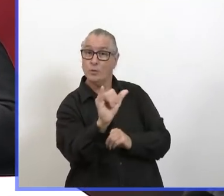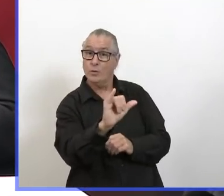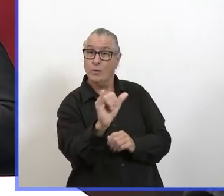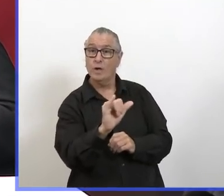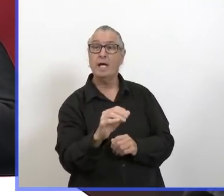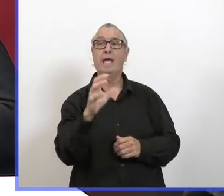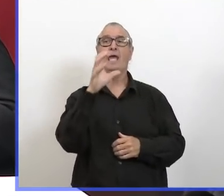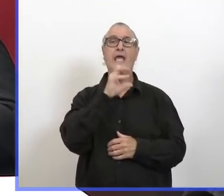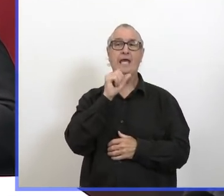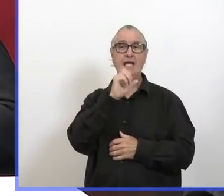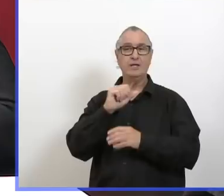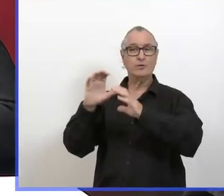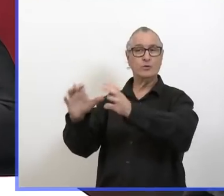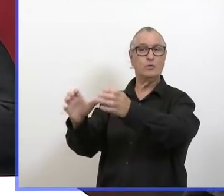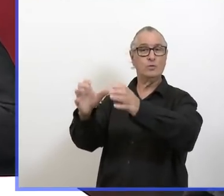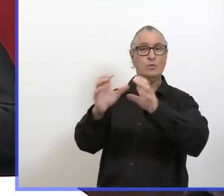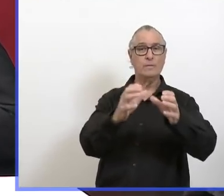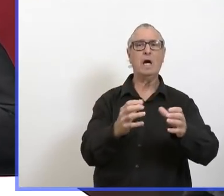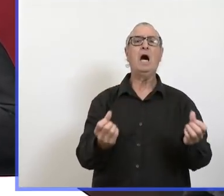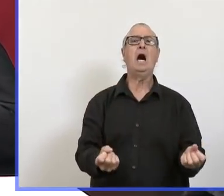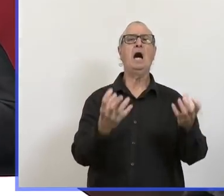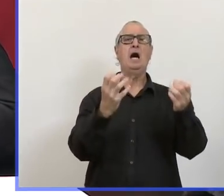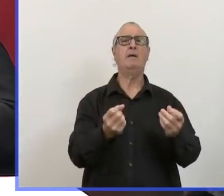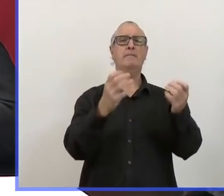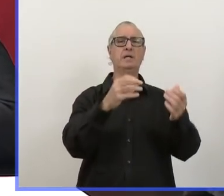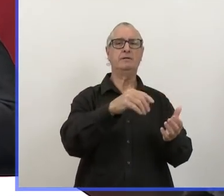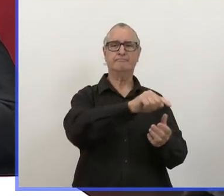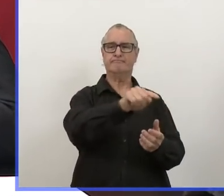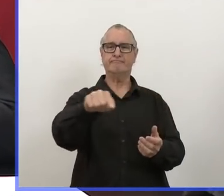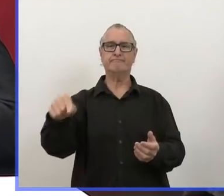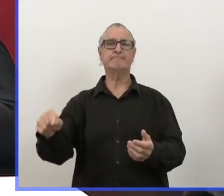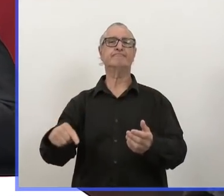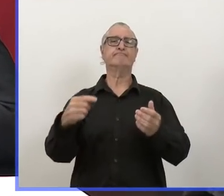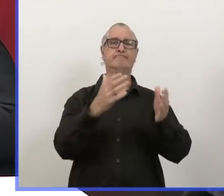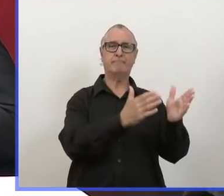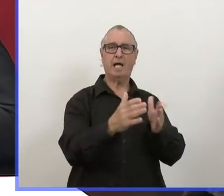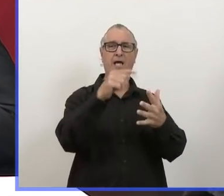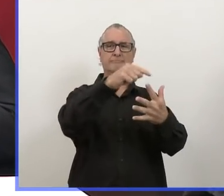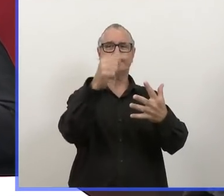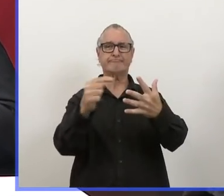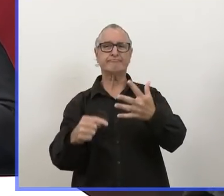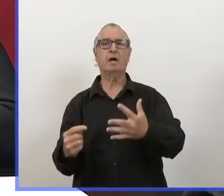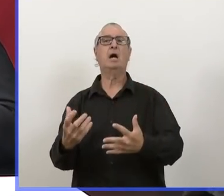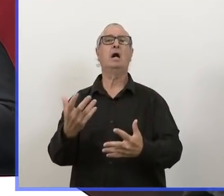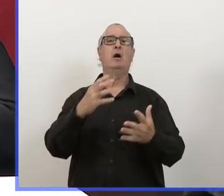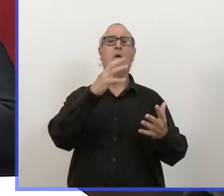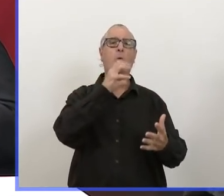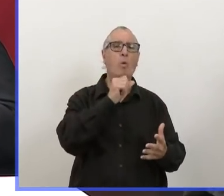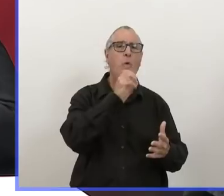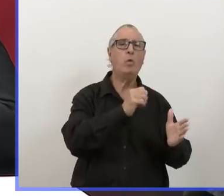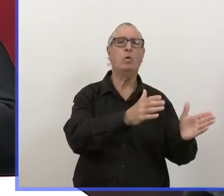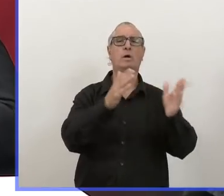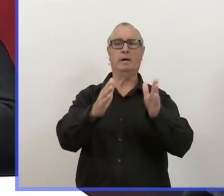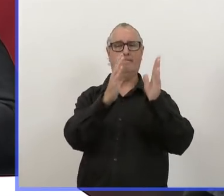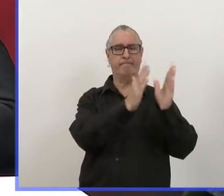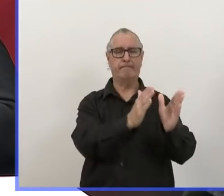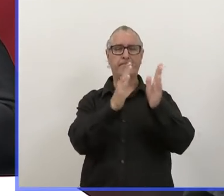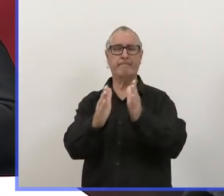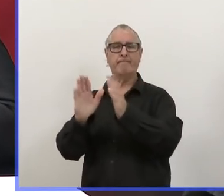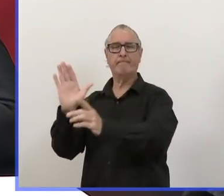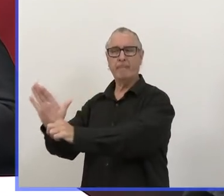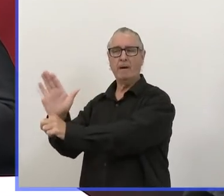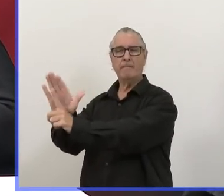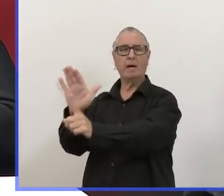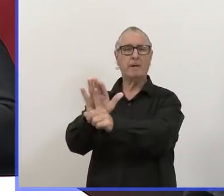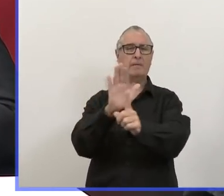they're vaccinated as well. So that's another variable to look at. You know, test positivity needs to come down. And we still, like, we can't be in a position where